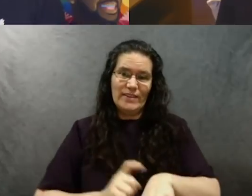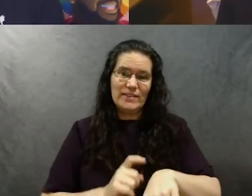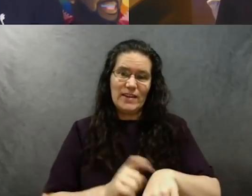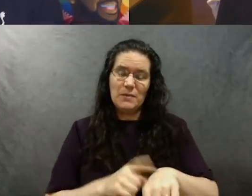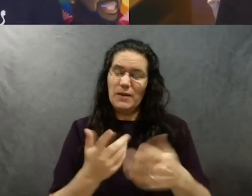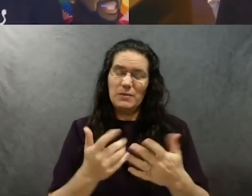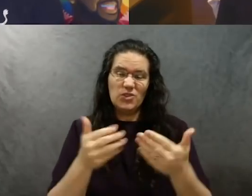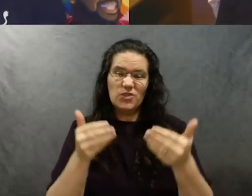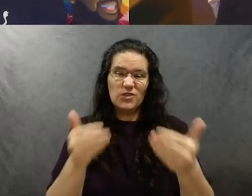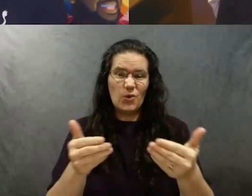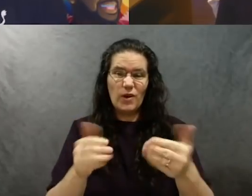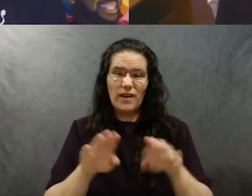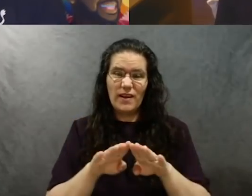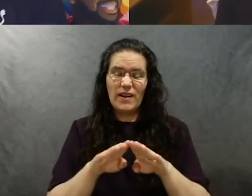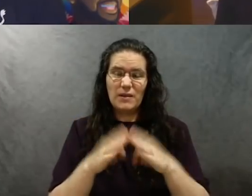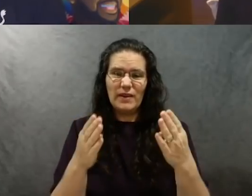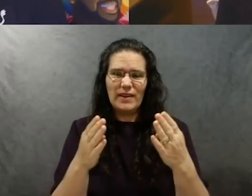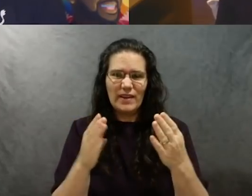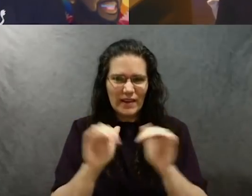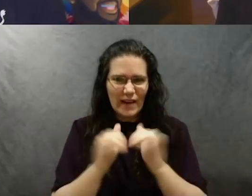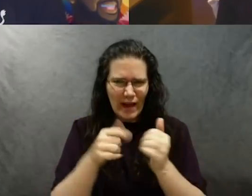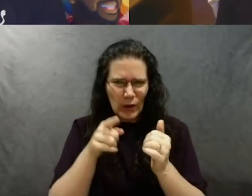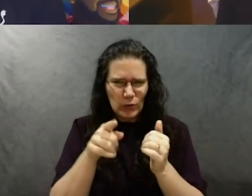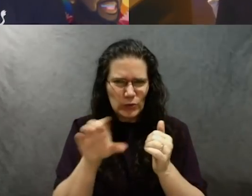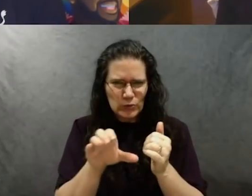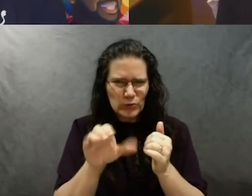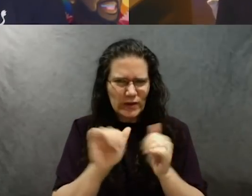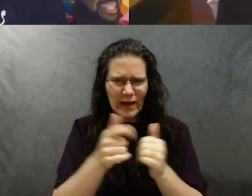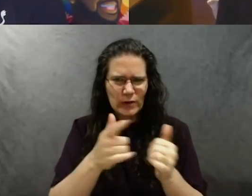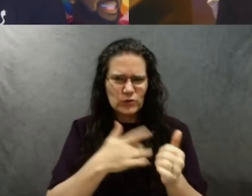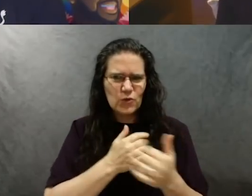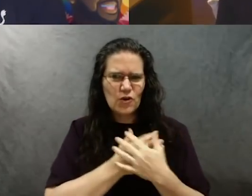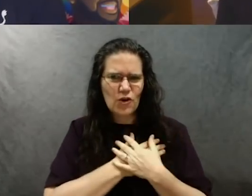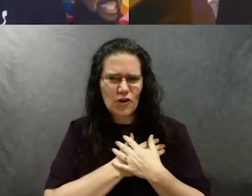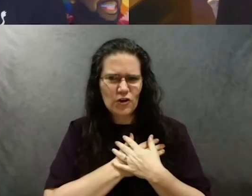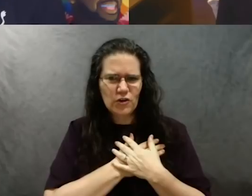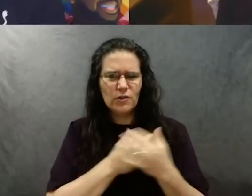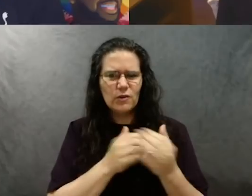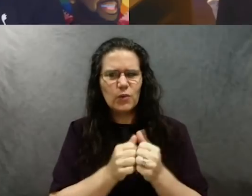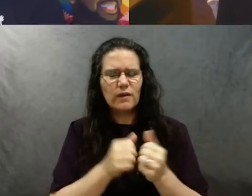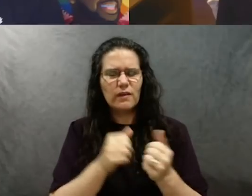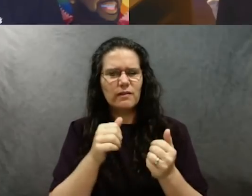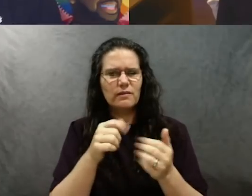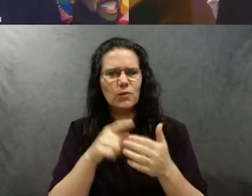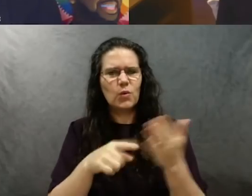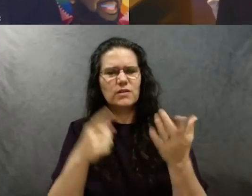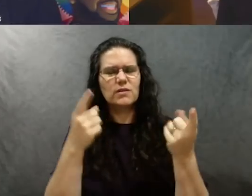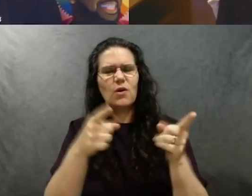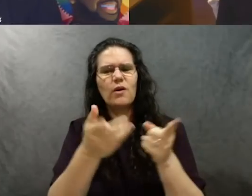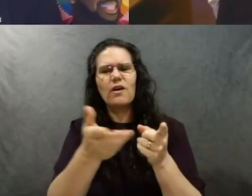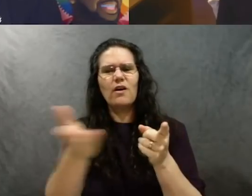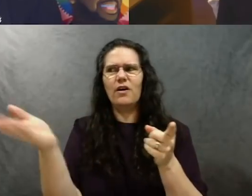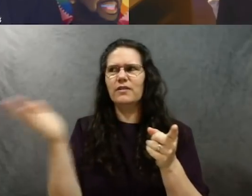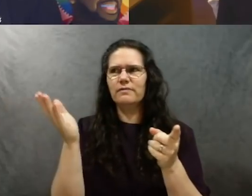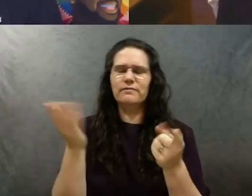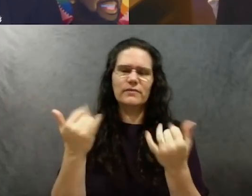begin, how are you doing? How's your heart with what's going on these